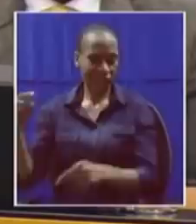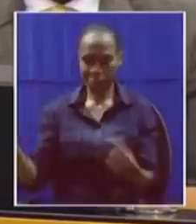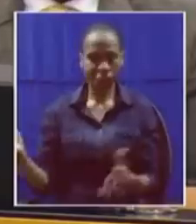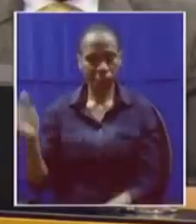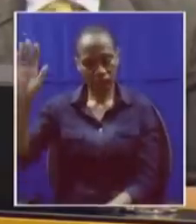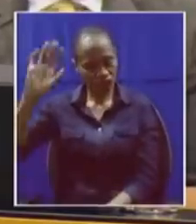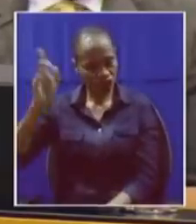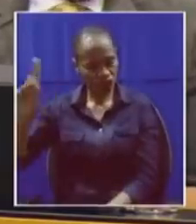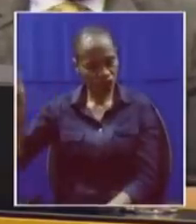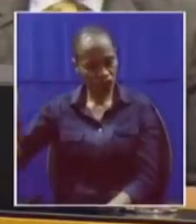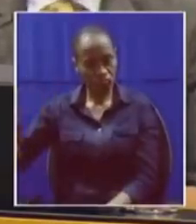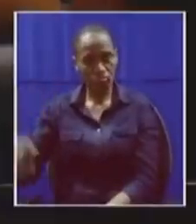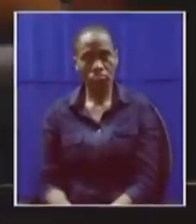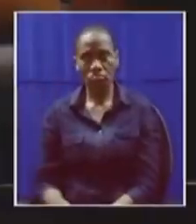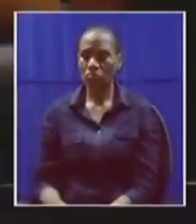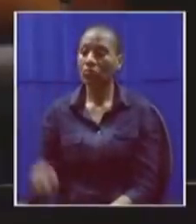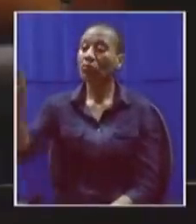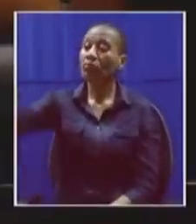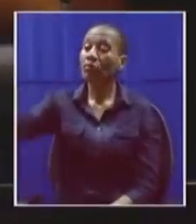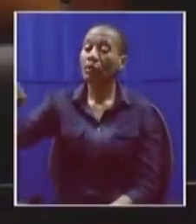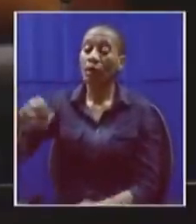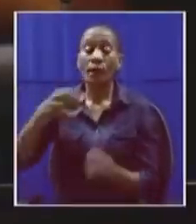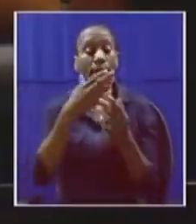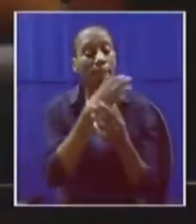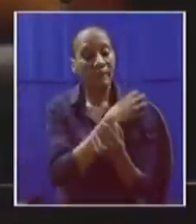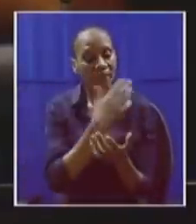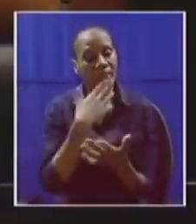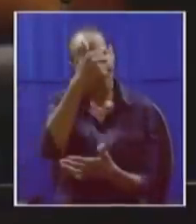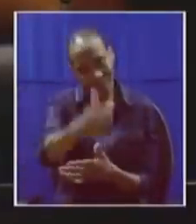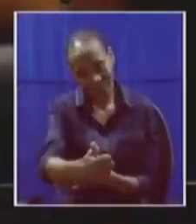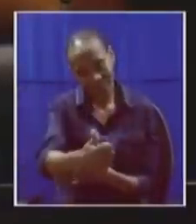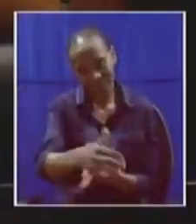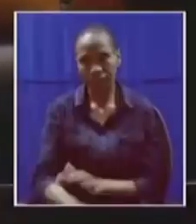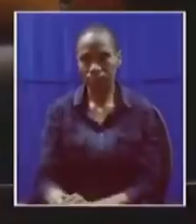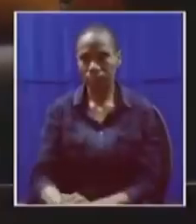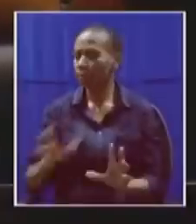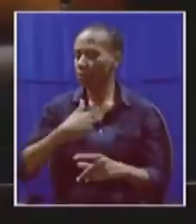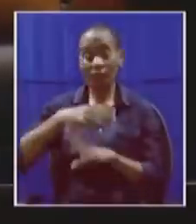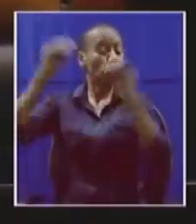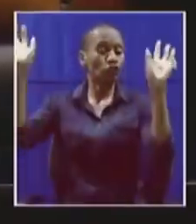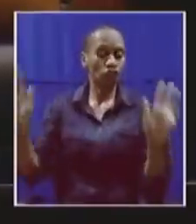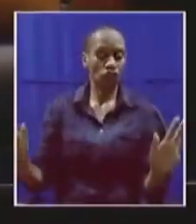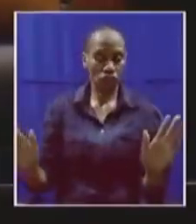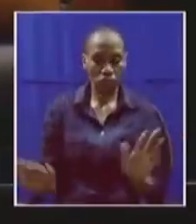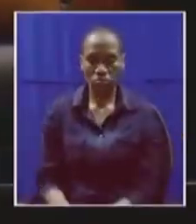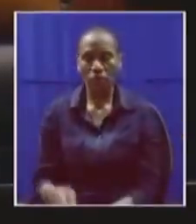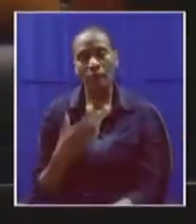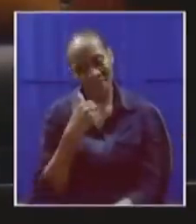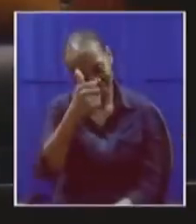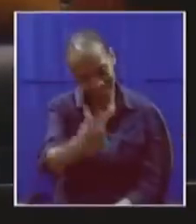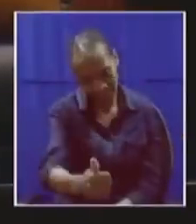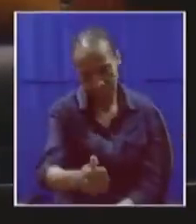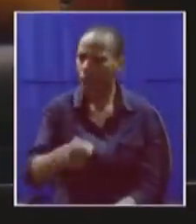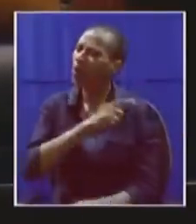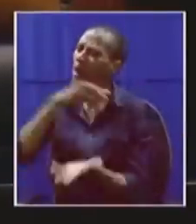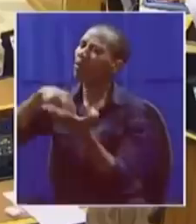On a point of order, Chair. Why are you rising? Honourable Minister, will you just take your seat, please? That's it. Take your seat, please. Why are you rising, honourable